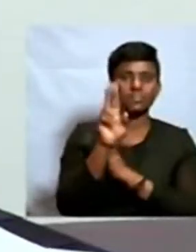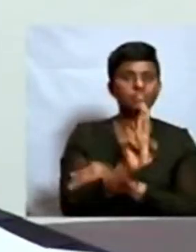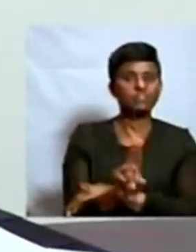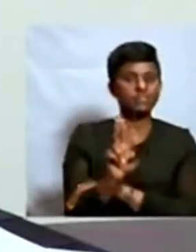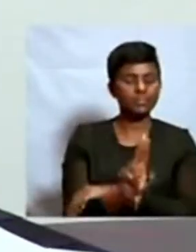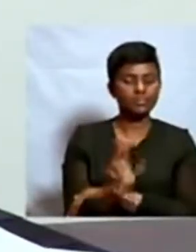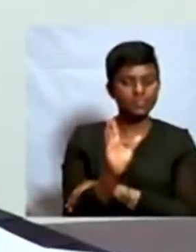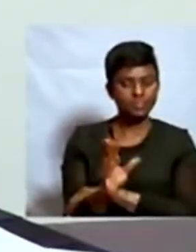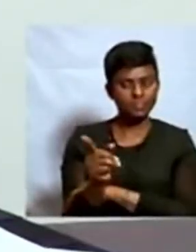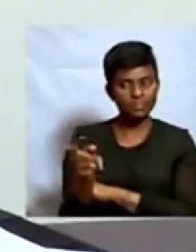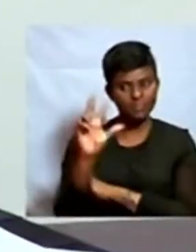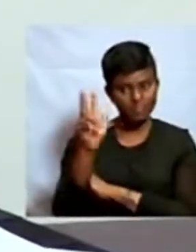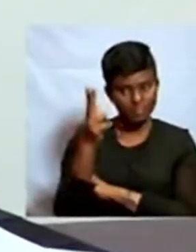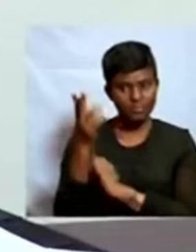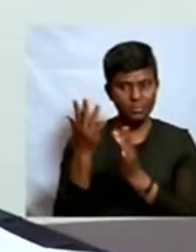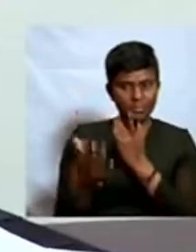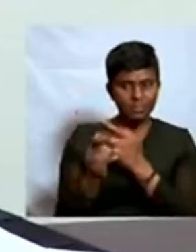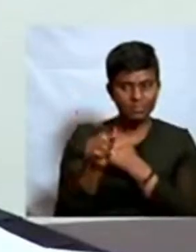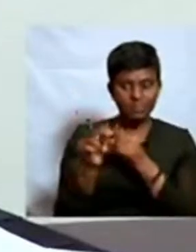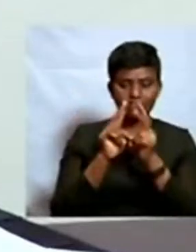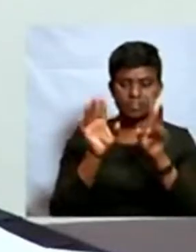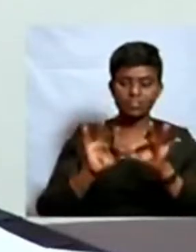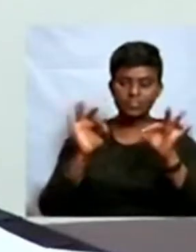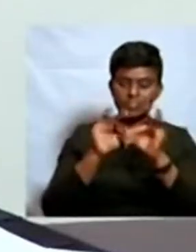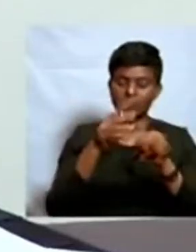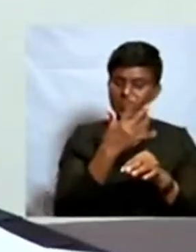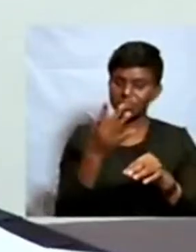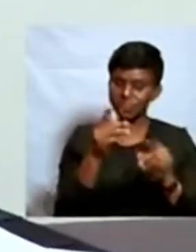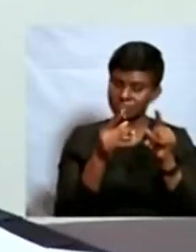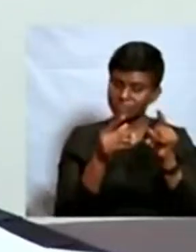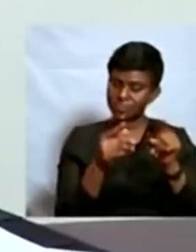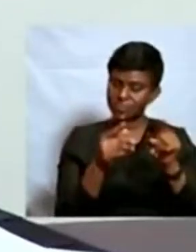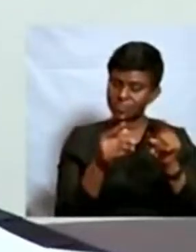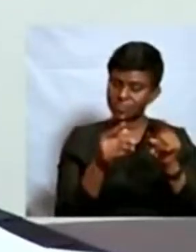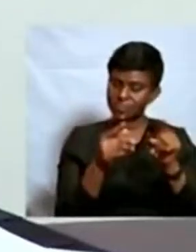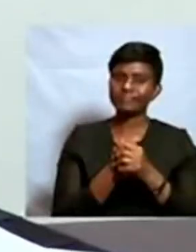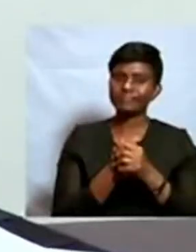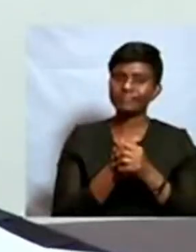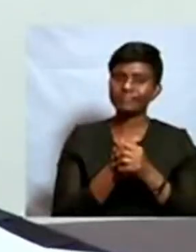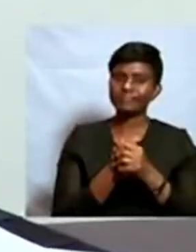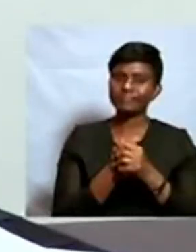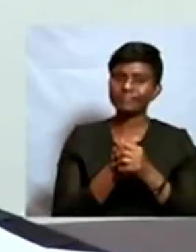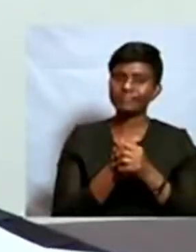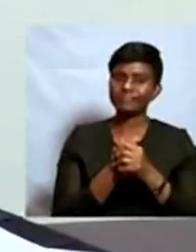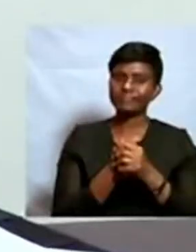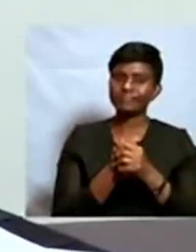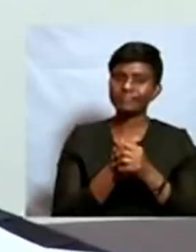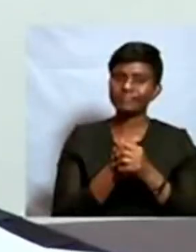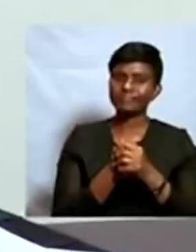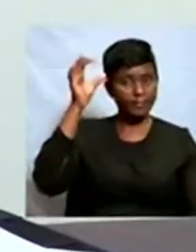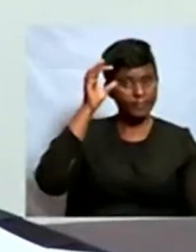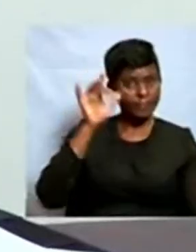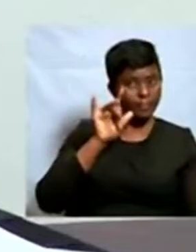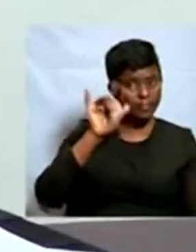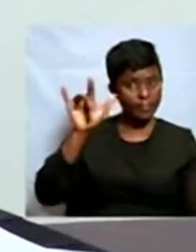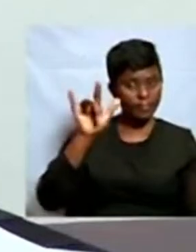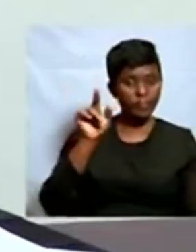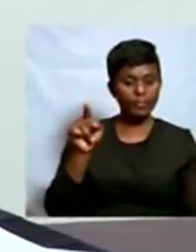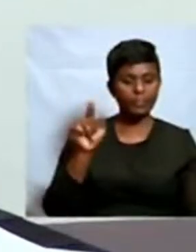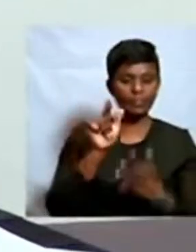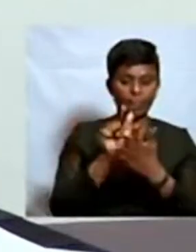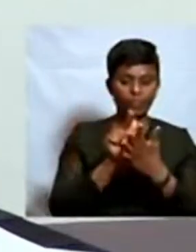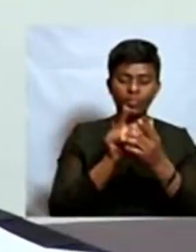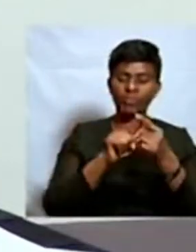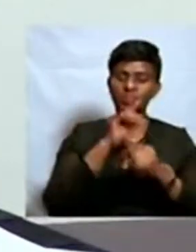The third, perhaps one of the critical parts, is aligning the Civil Aviation Act to